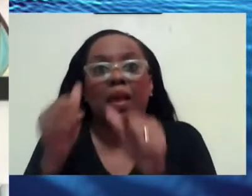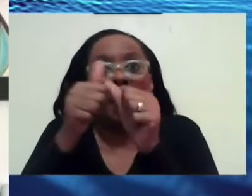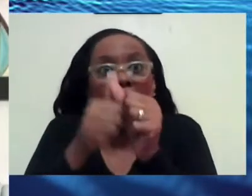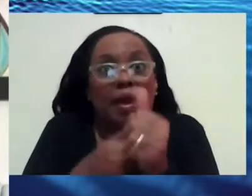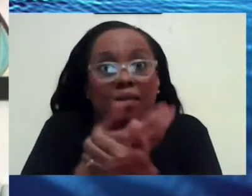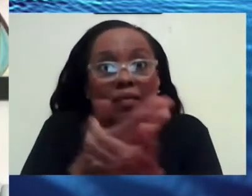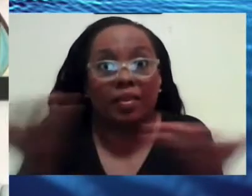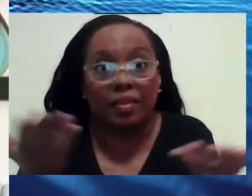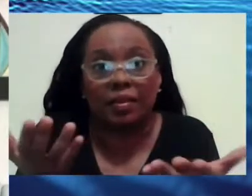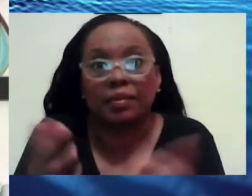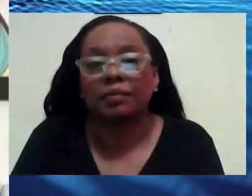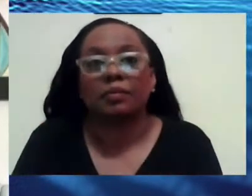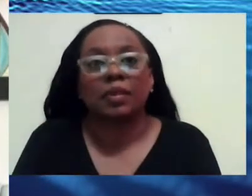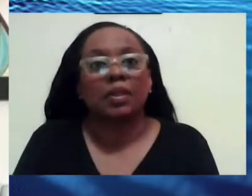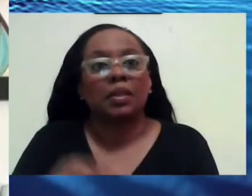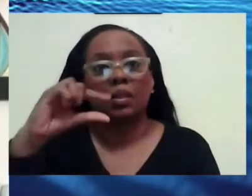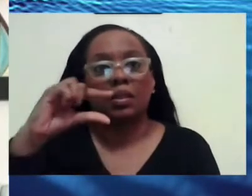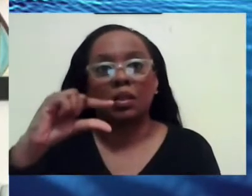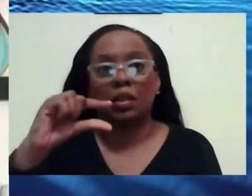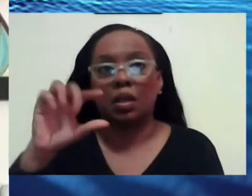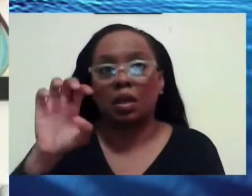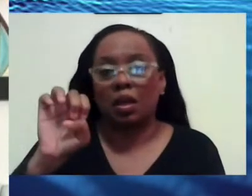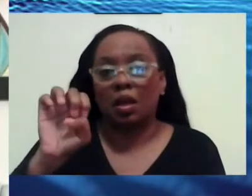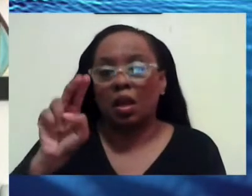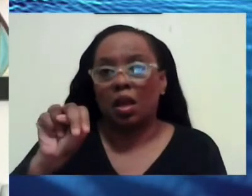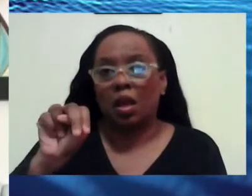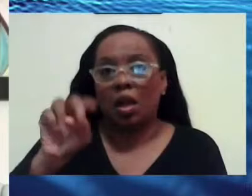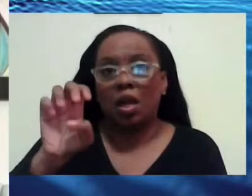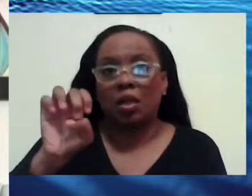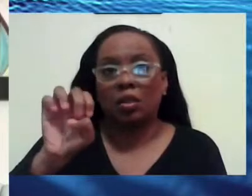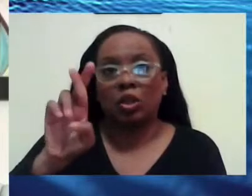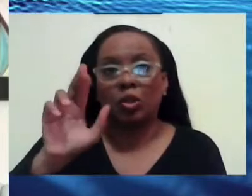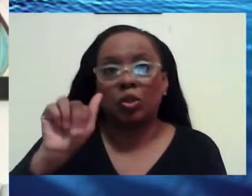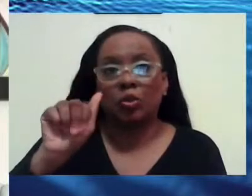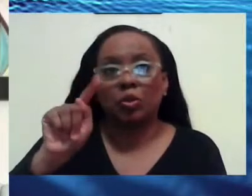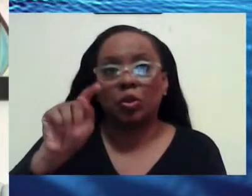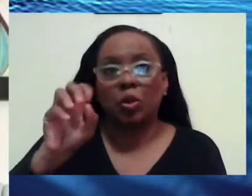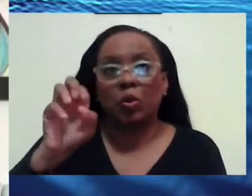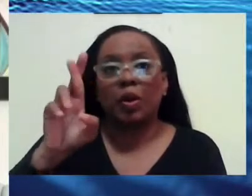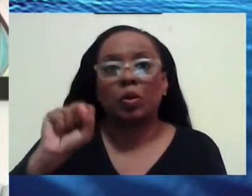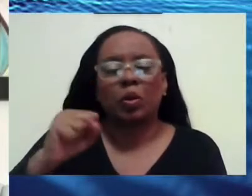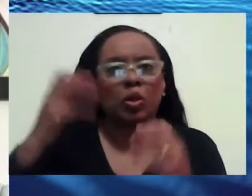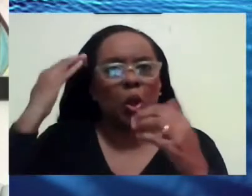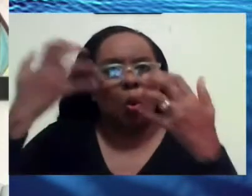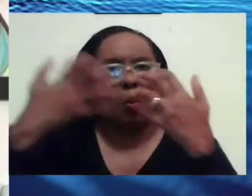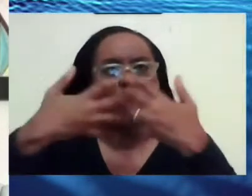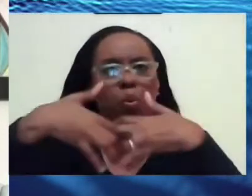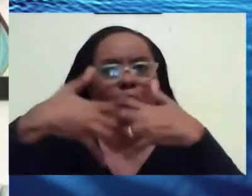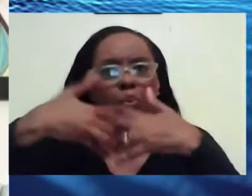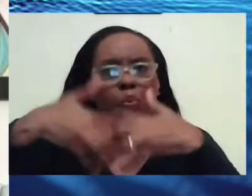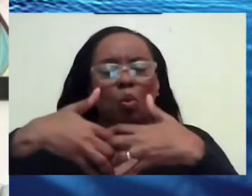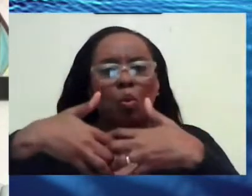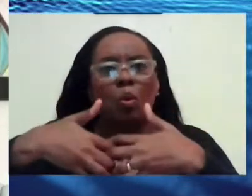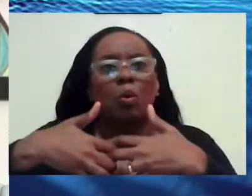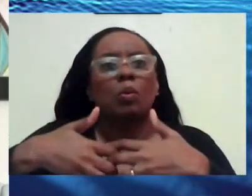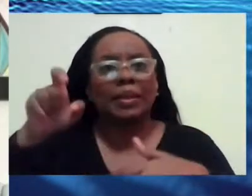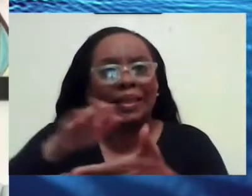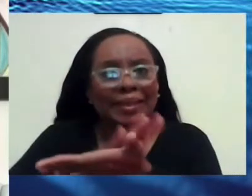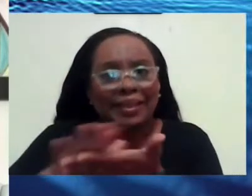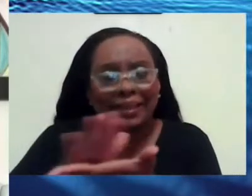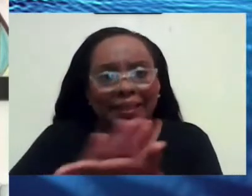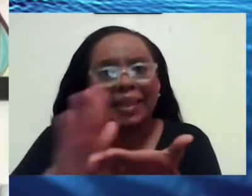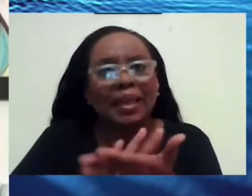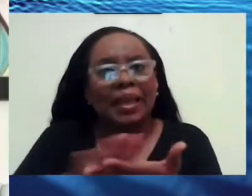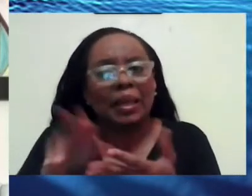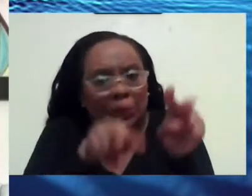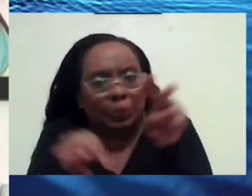well. We've got the generators that we would have installed during the hurricane preparedness program. Those are also having to be